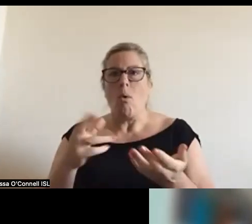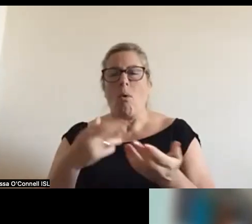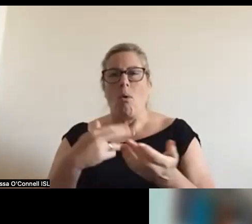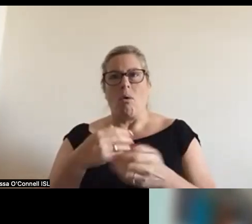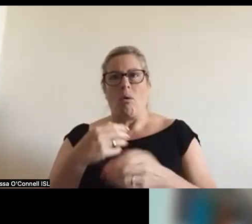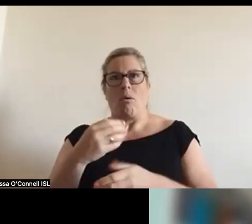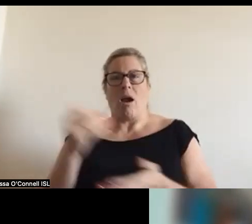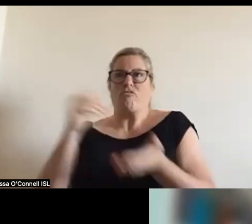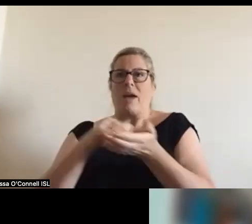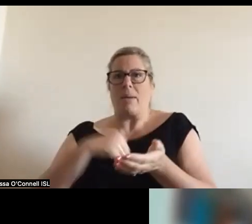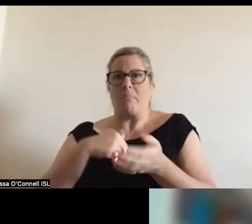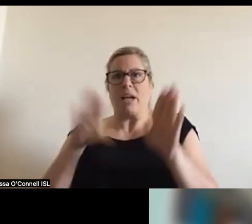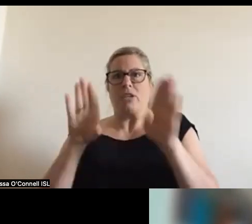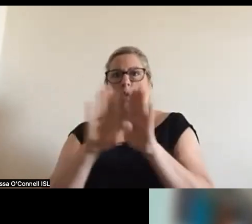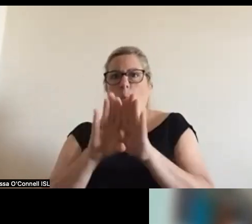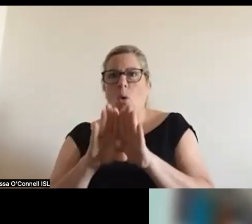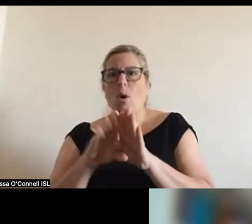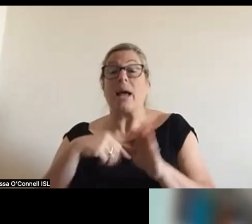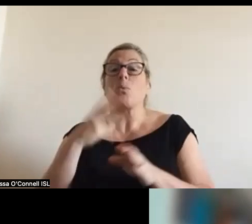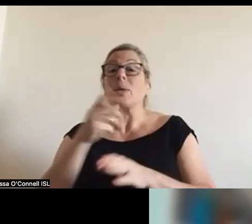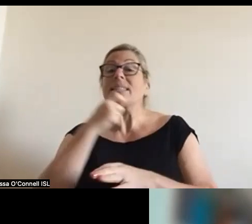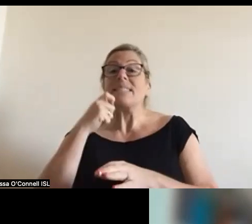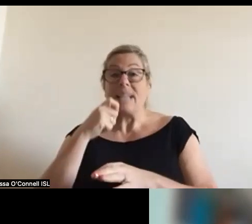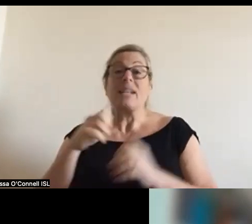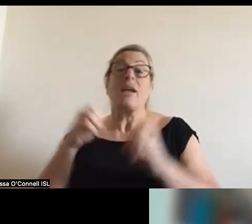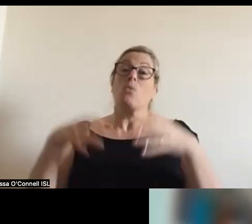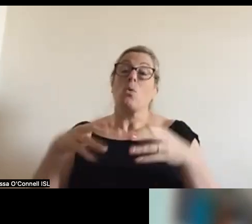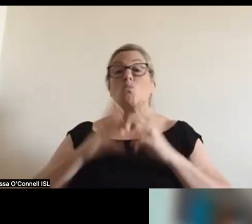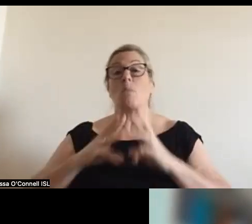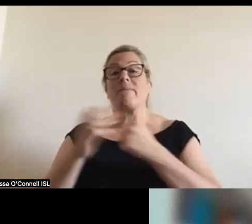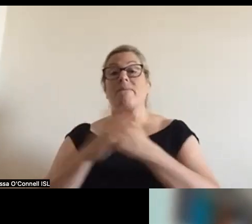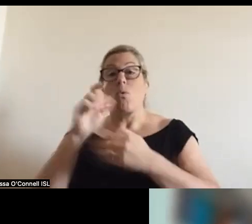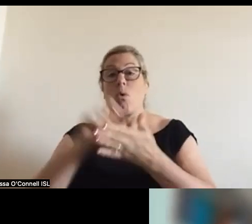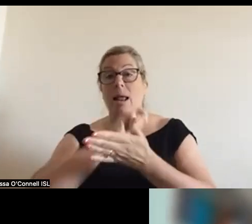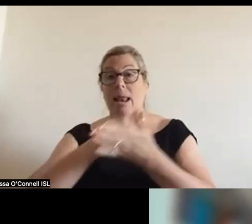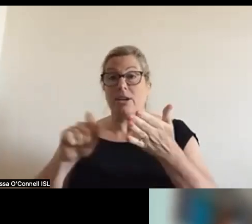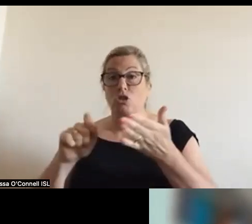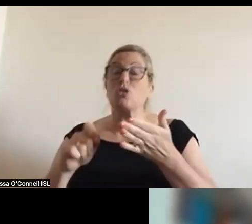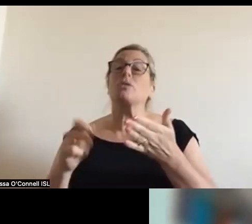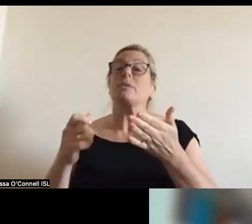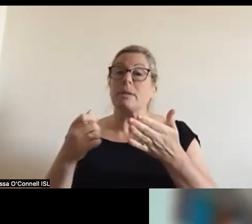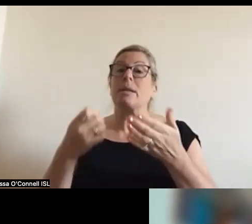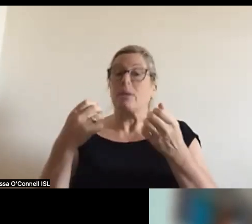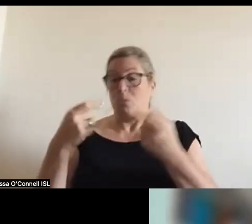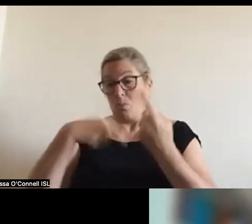door. Now, I will say, and obviously Women for Election have worked hard with the Ceann Comhairle